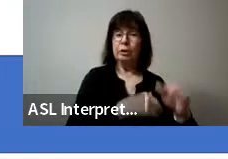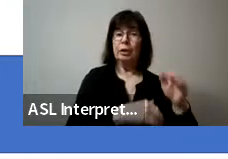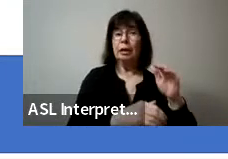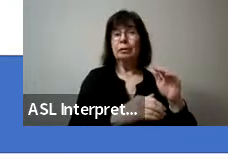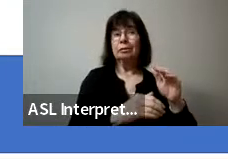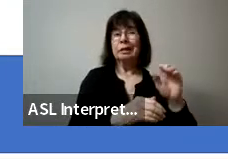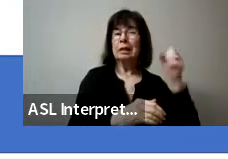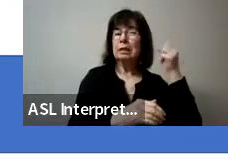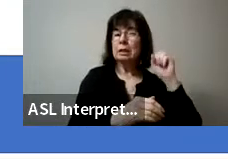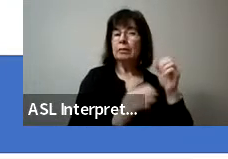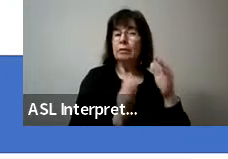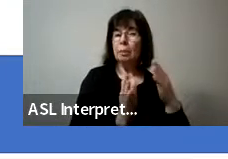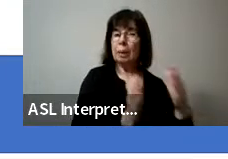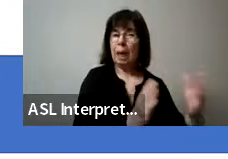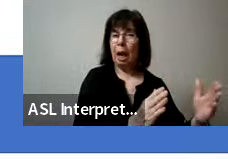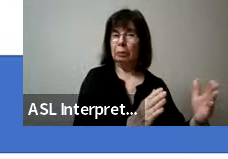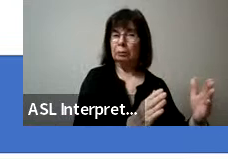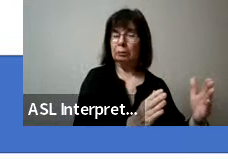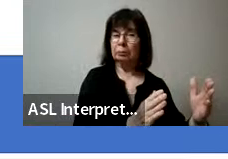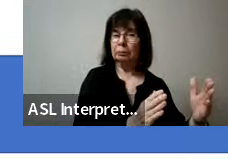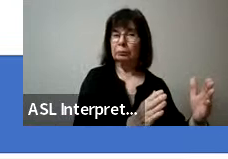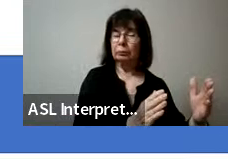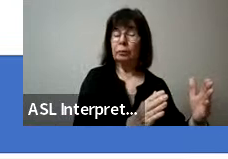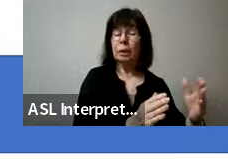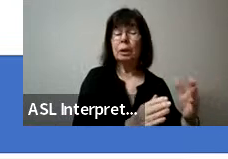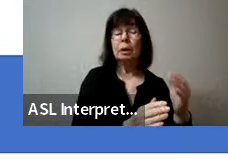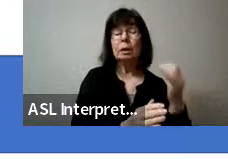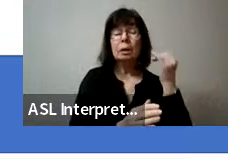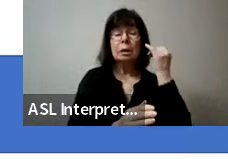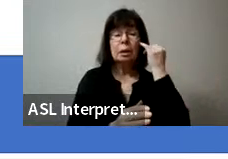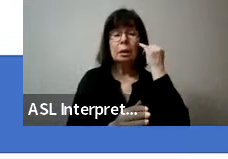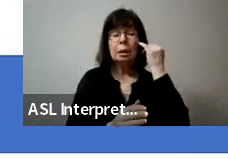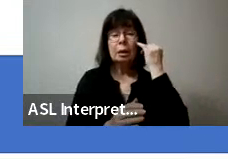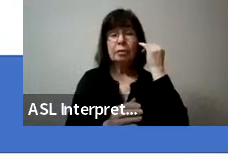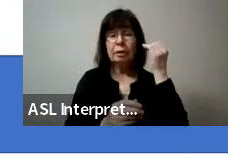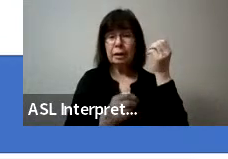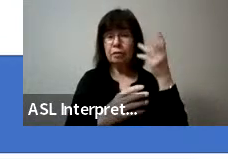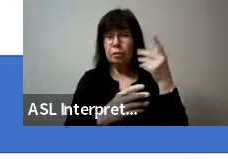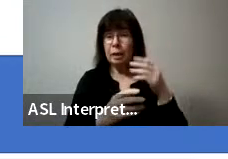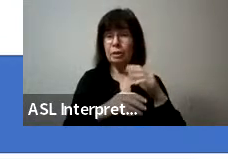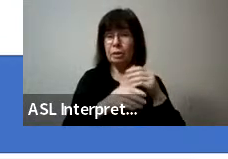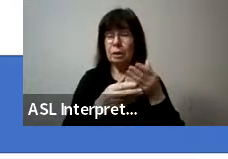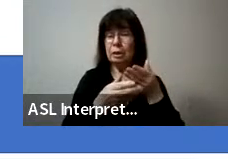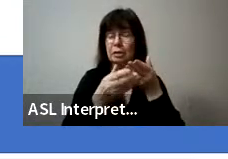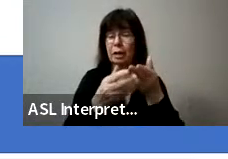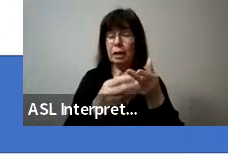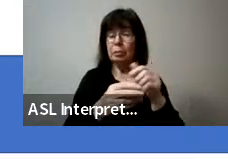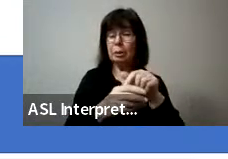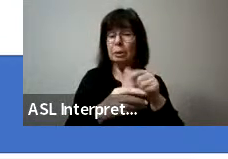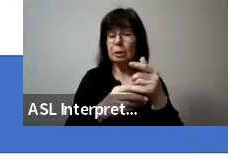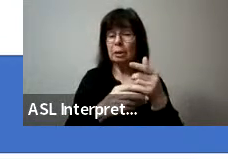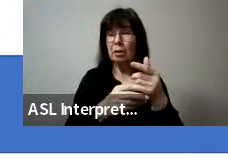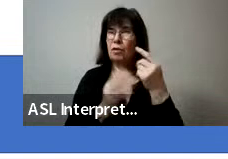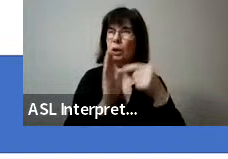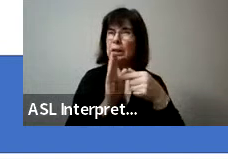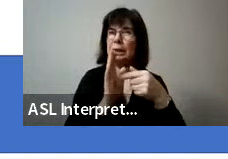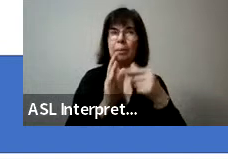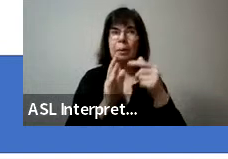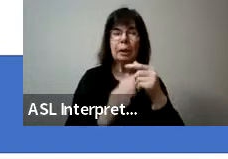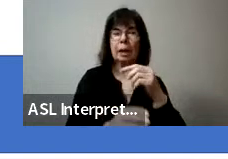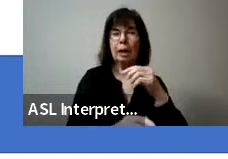Or if the information is already available to Covered California, so in situations where, for example, a beneficiary has been working